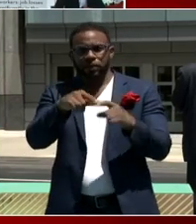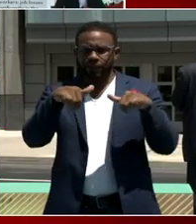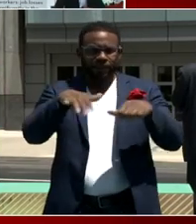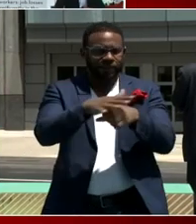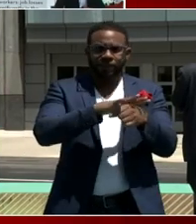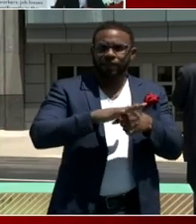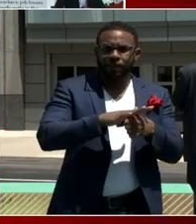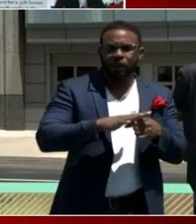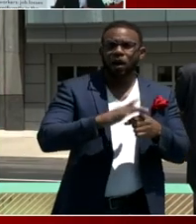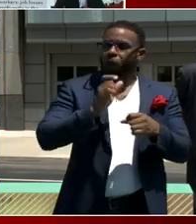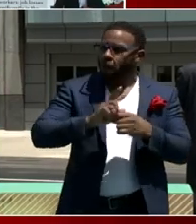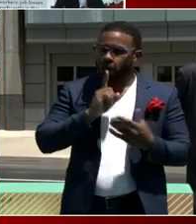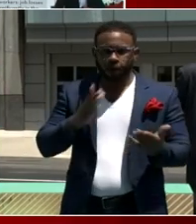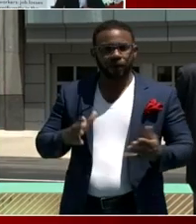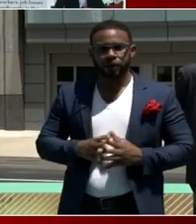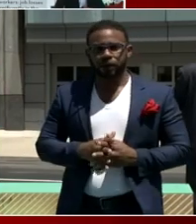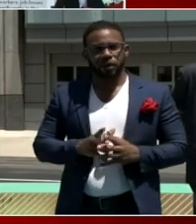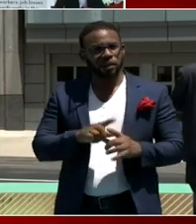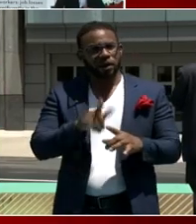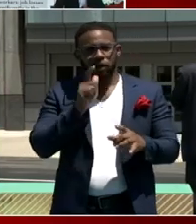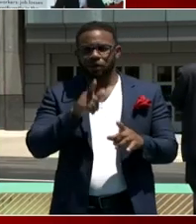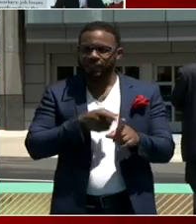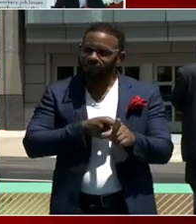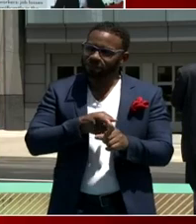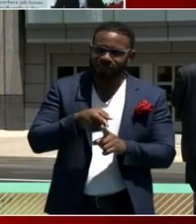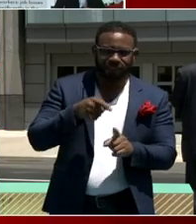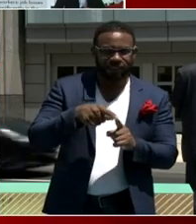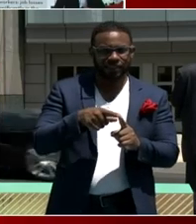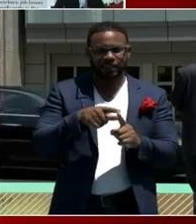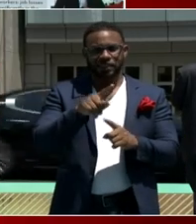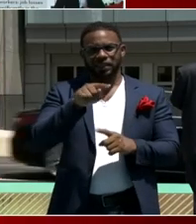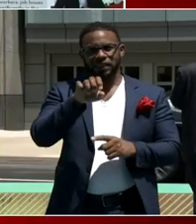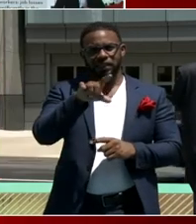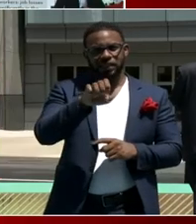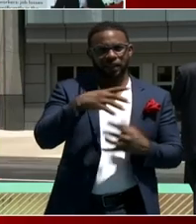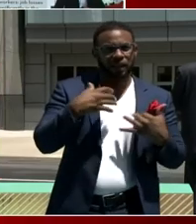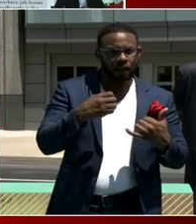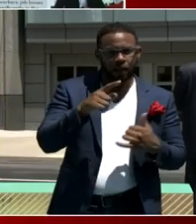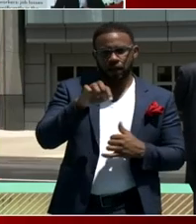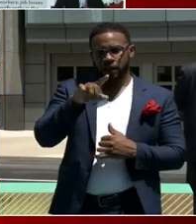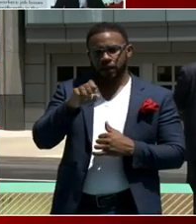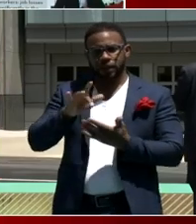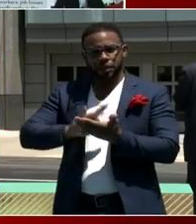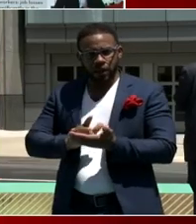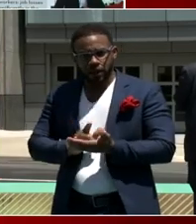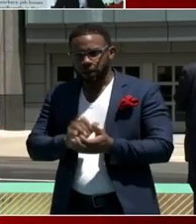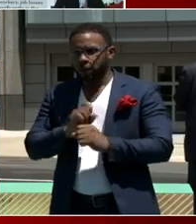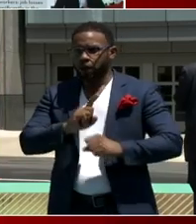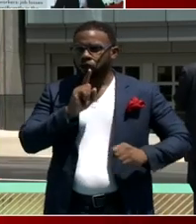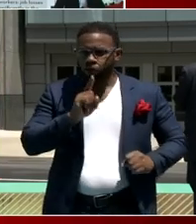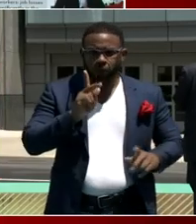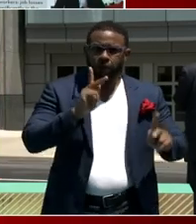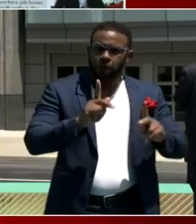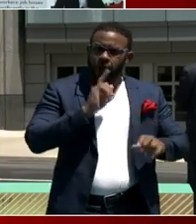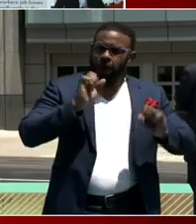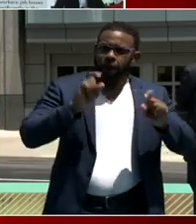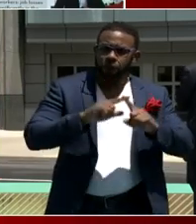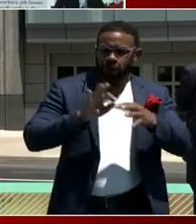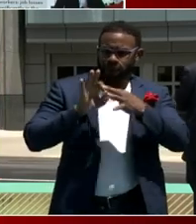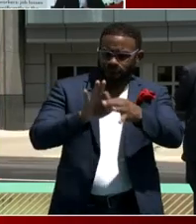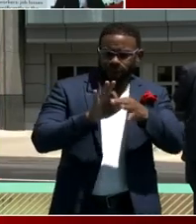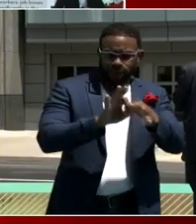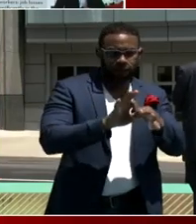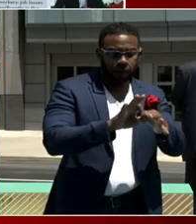this neighborhood right where we are. But it's going to specialize in telehealth and telemedicine and making sure that people are able to